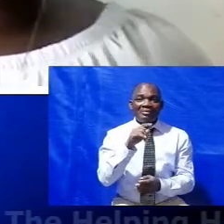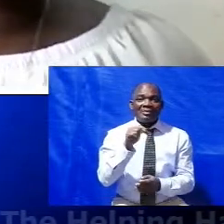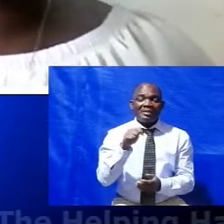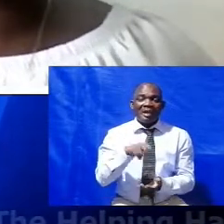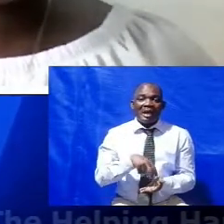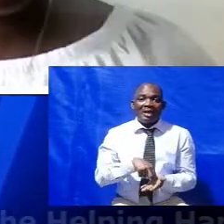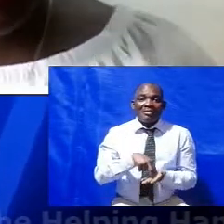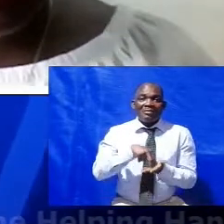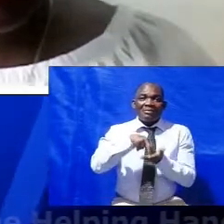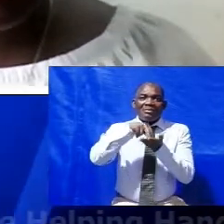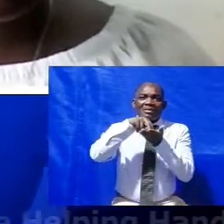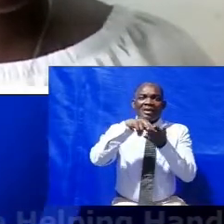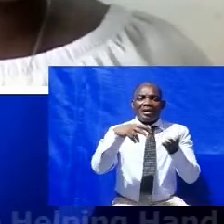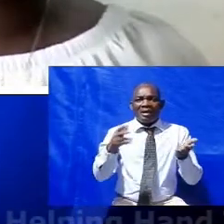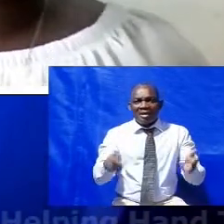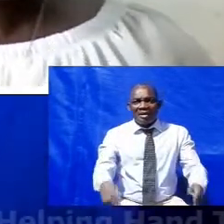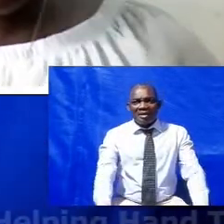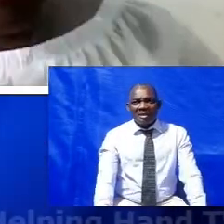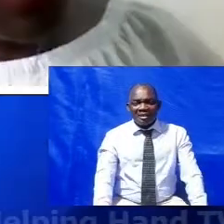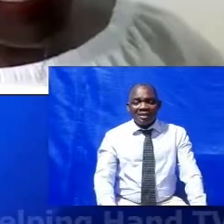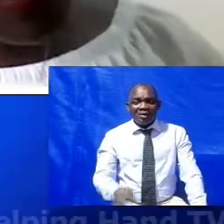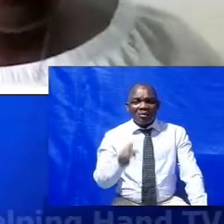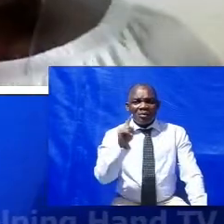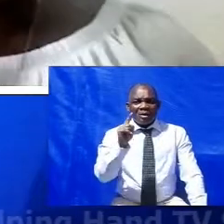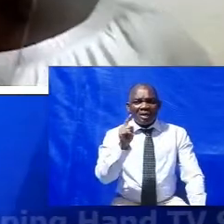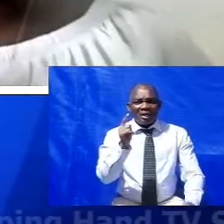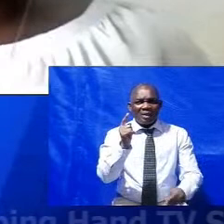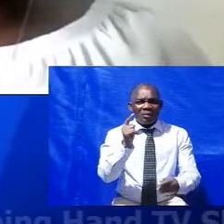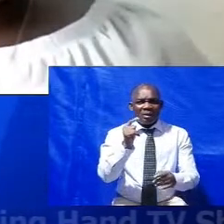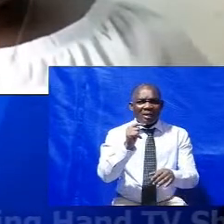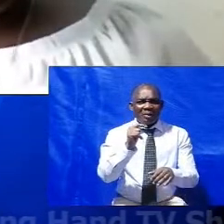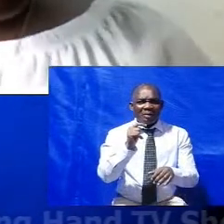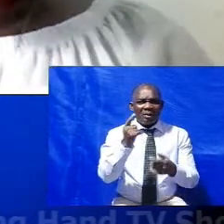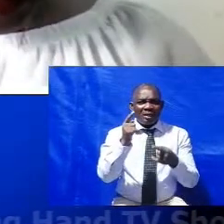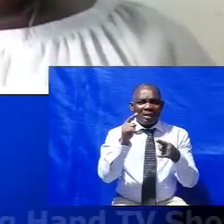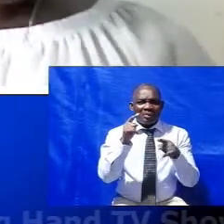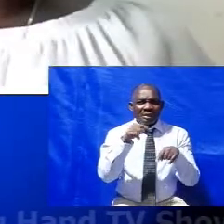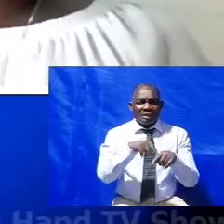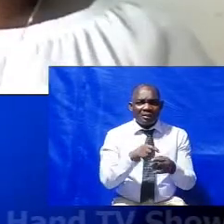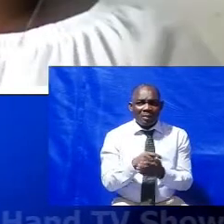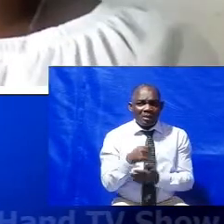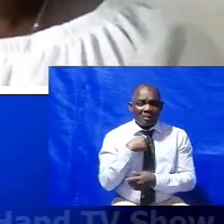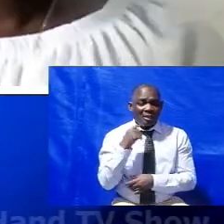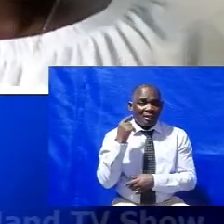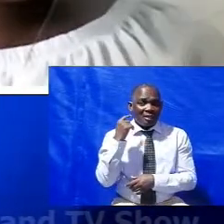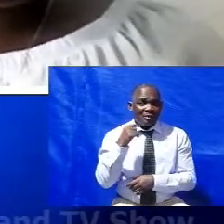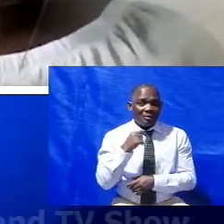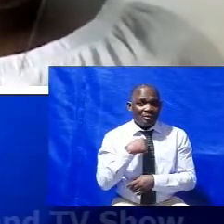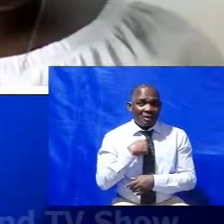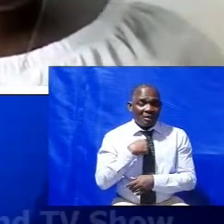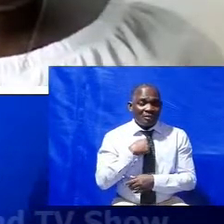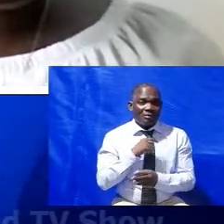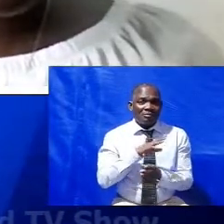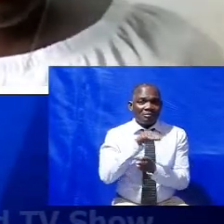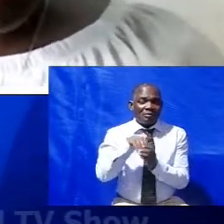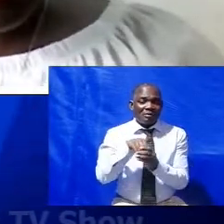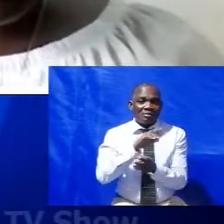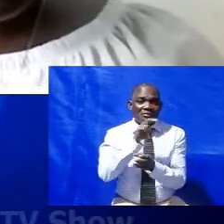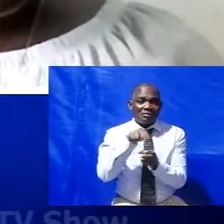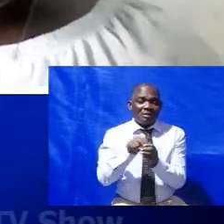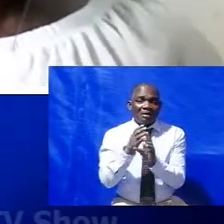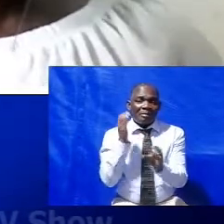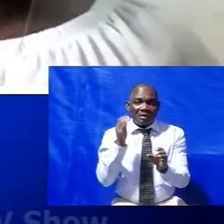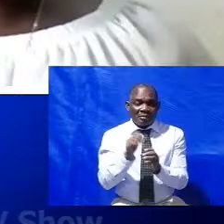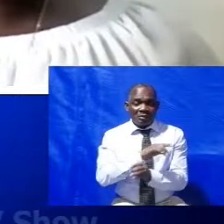Wow. It was so embarrassing. And then there's another day also. I head to board a